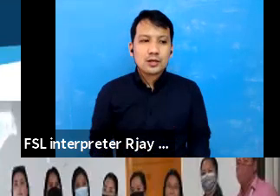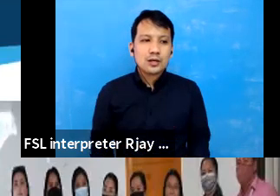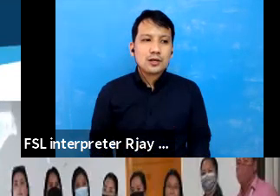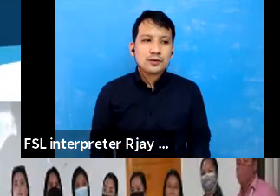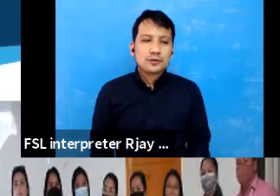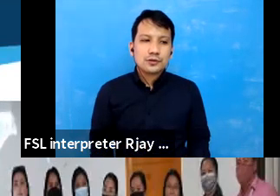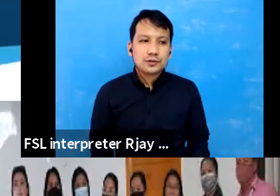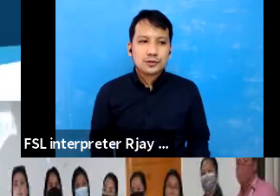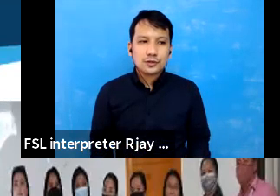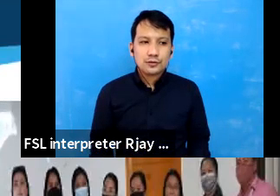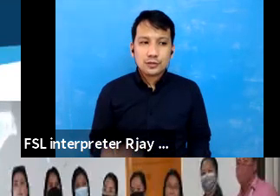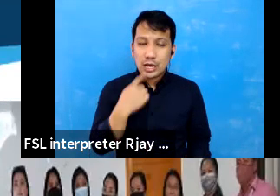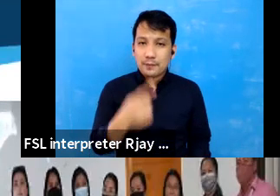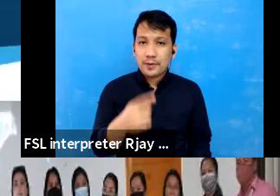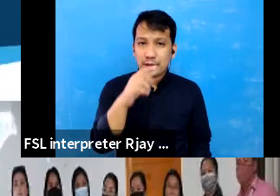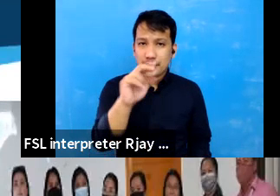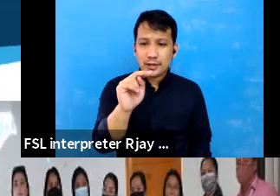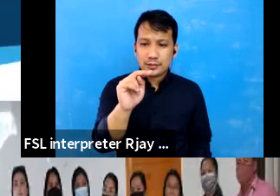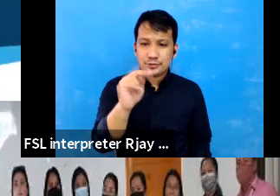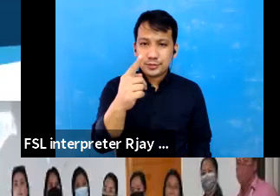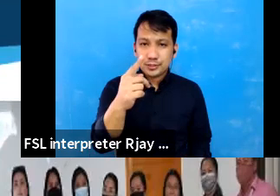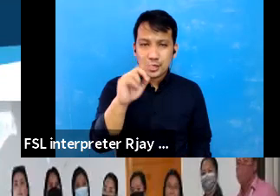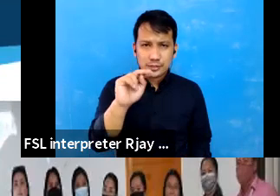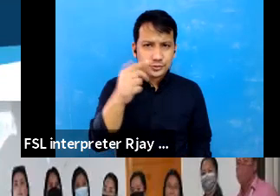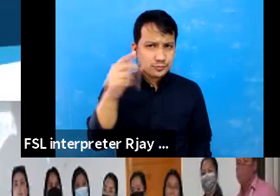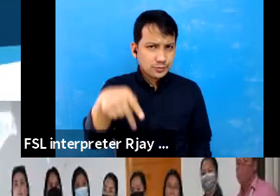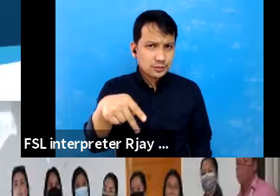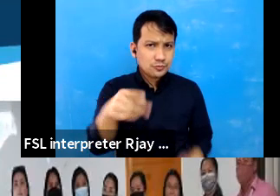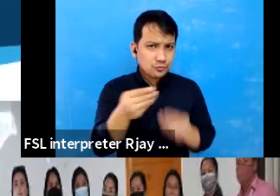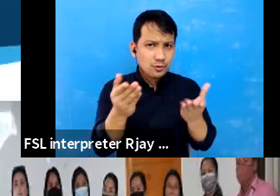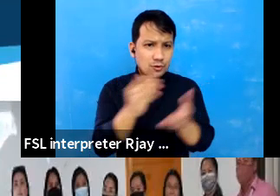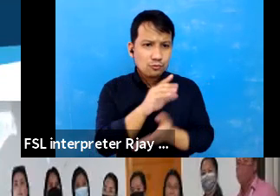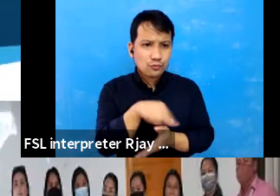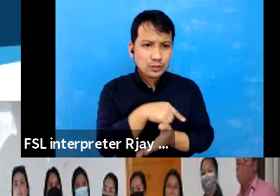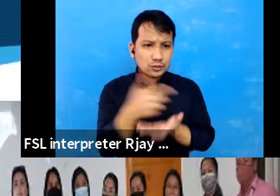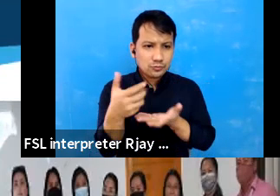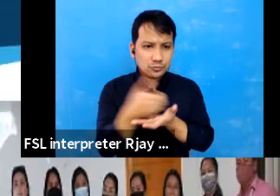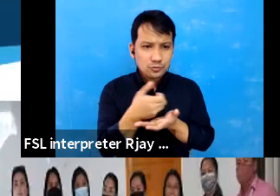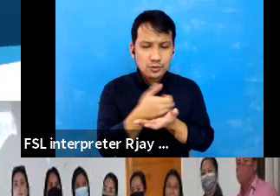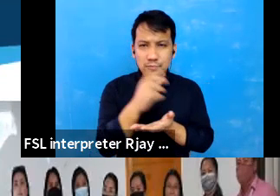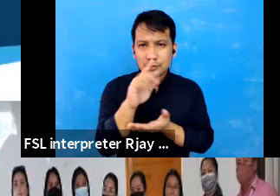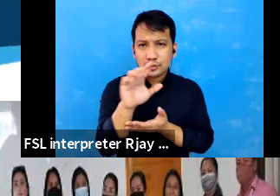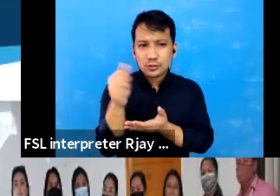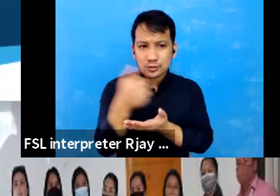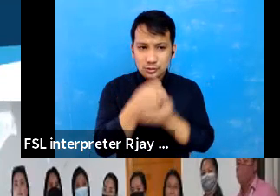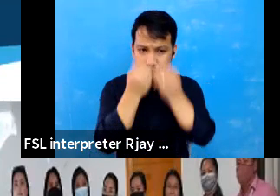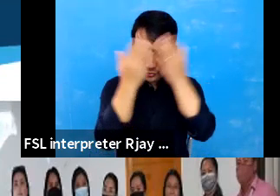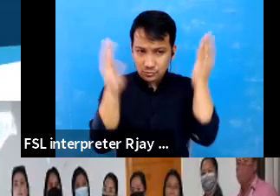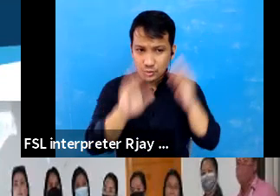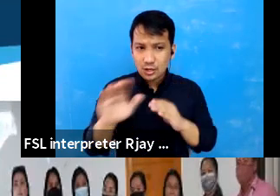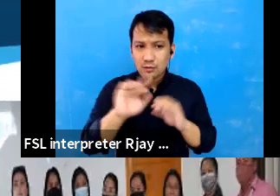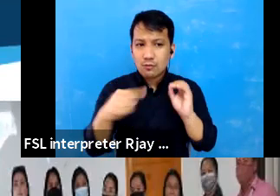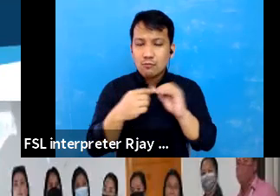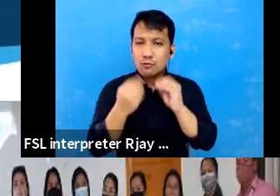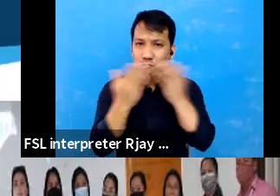During our MGP training, we discussed about the achieving the quality nutrition data, the information, and the district